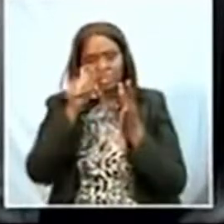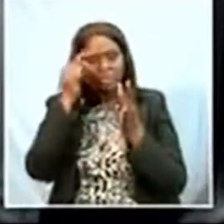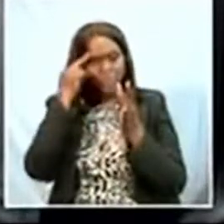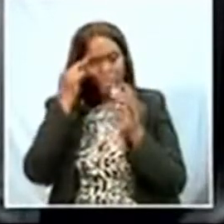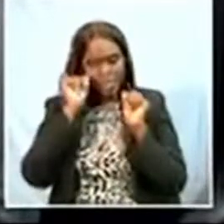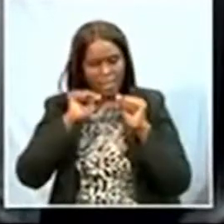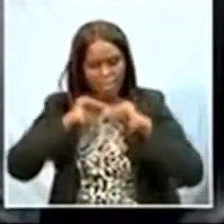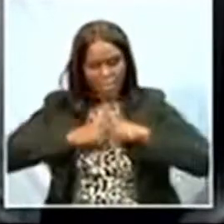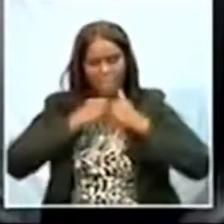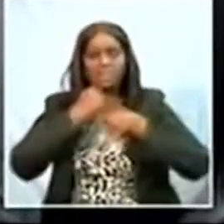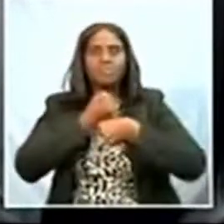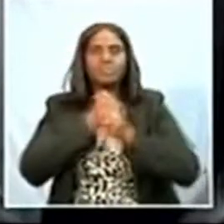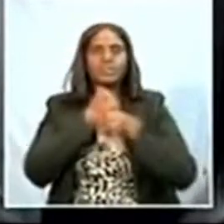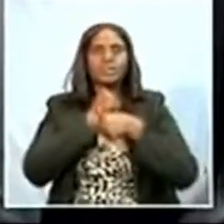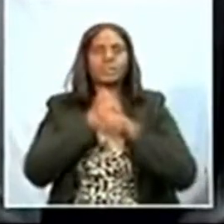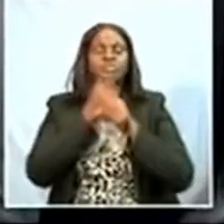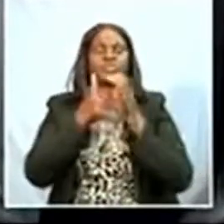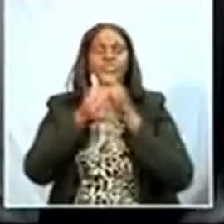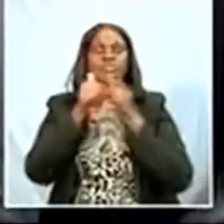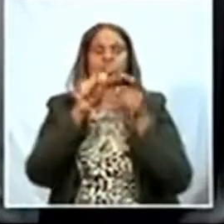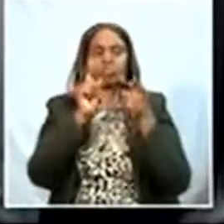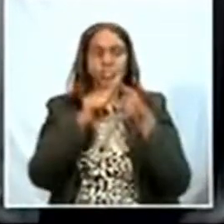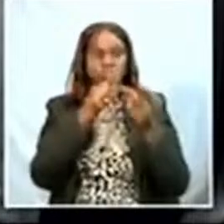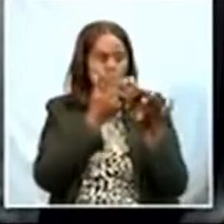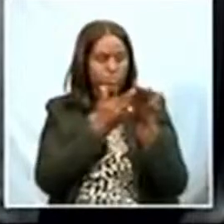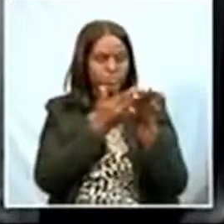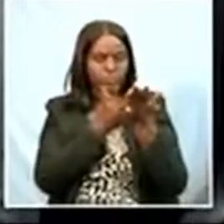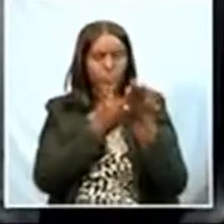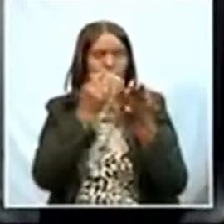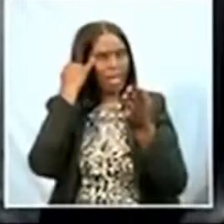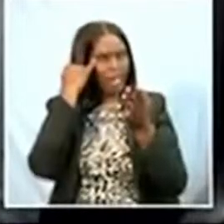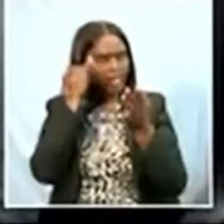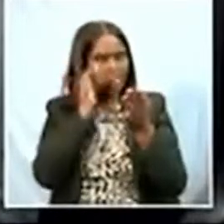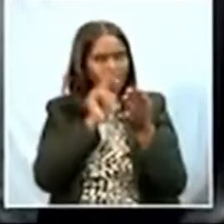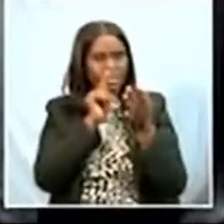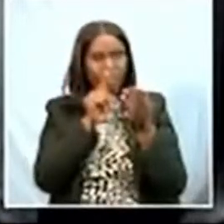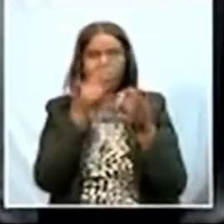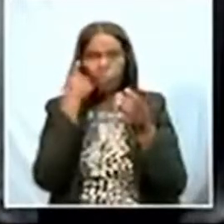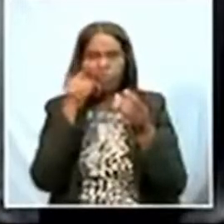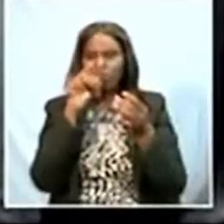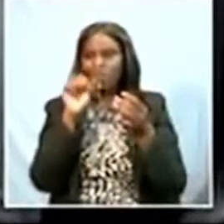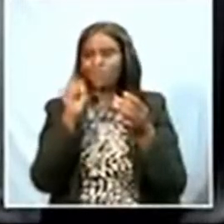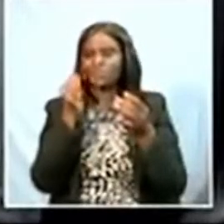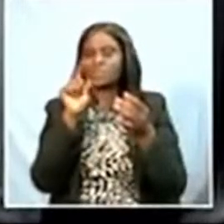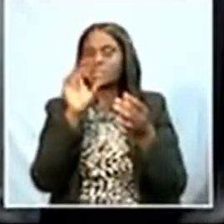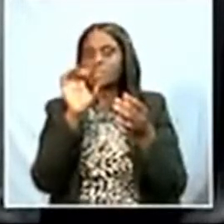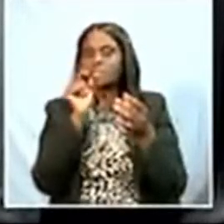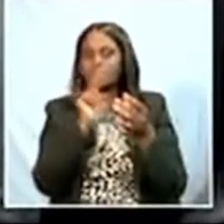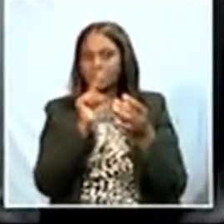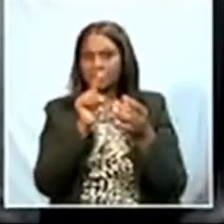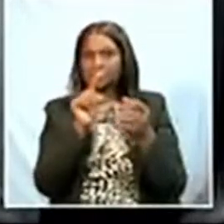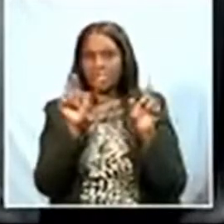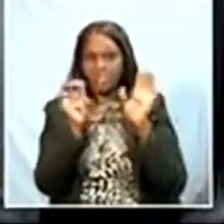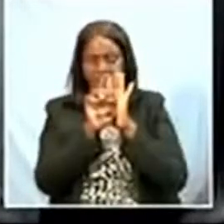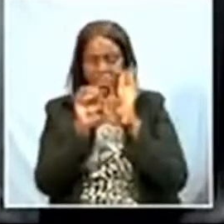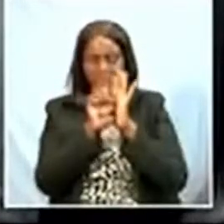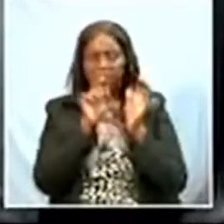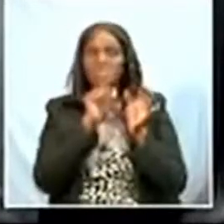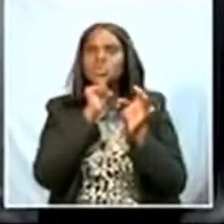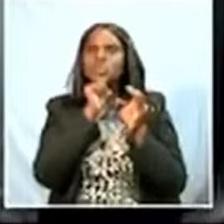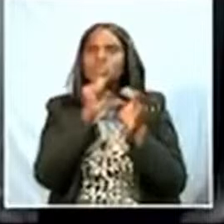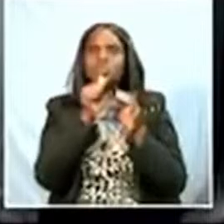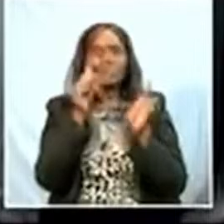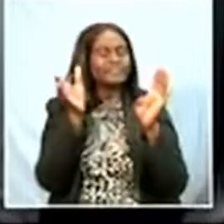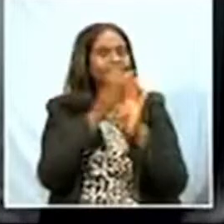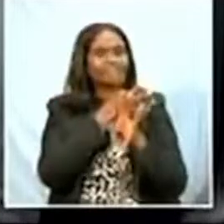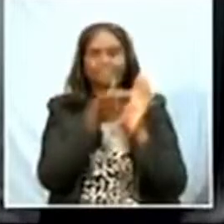could apply to this initiative of the SADC region, such that it is not